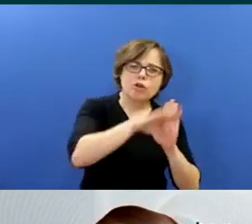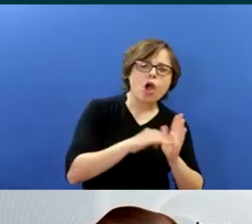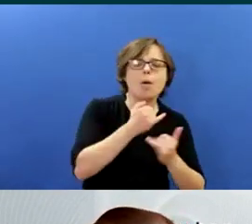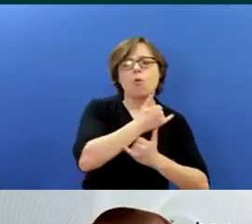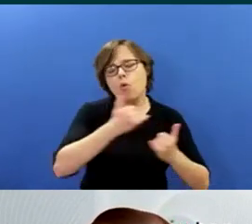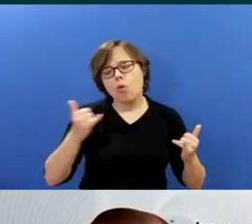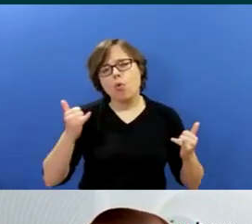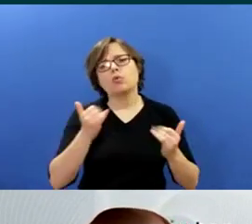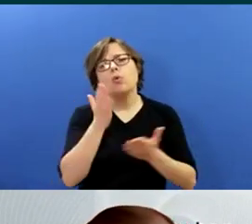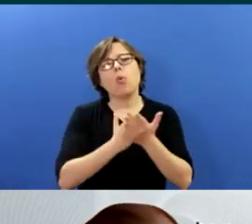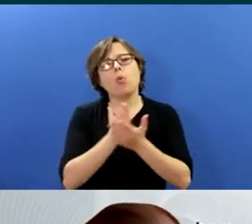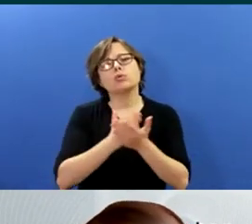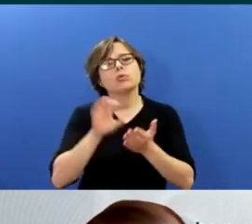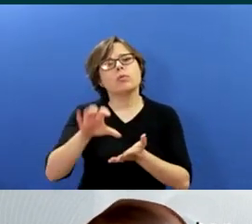we wanted to try a slightly different approach.